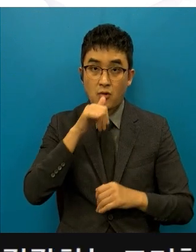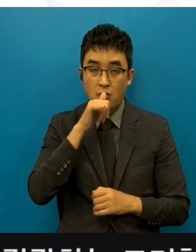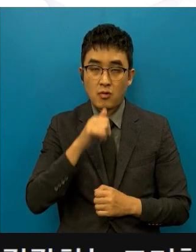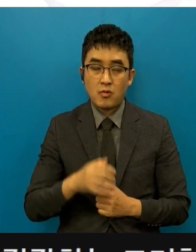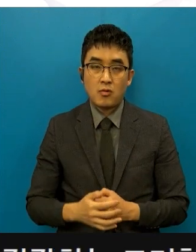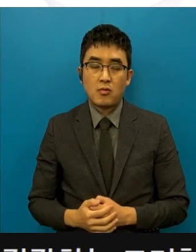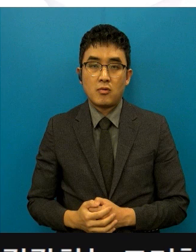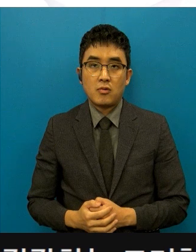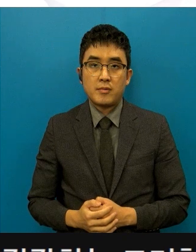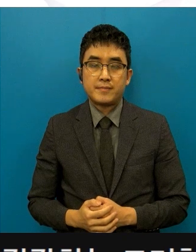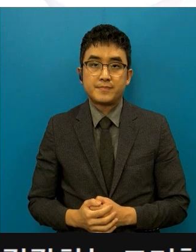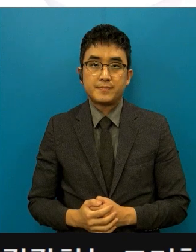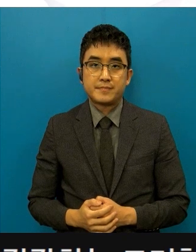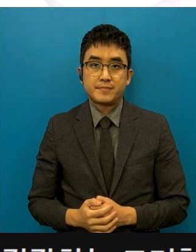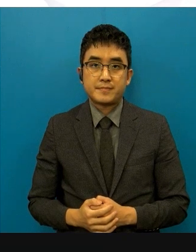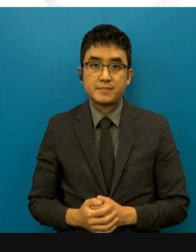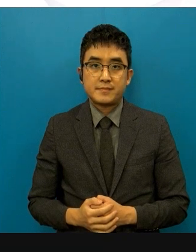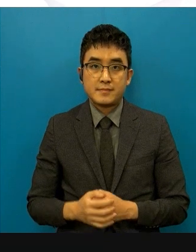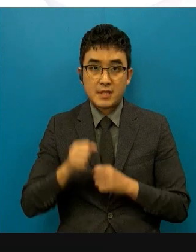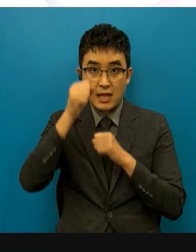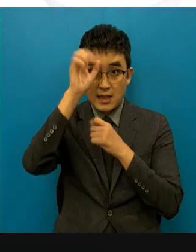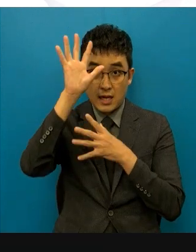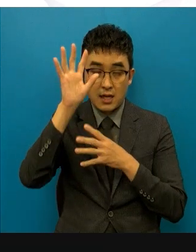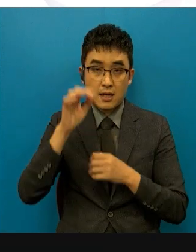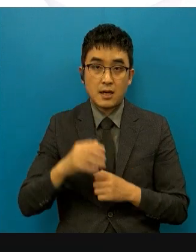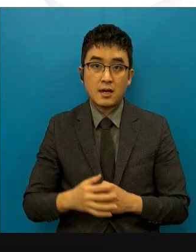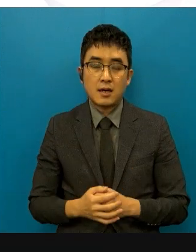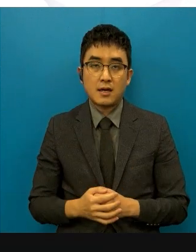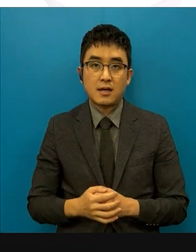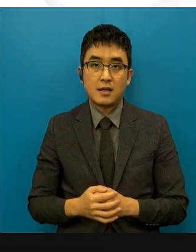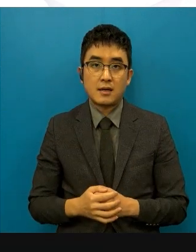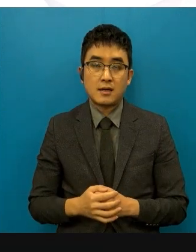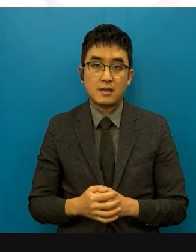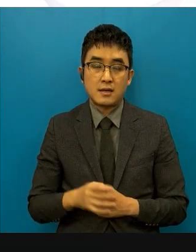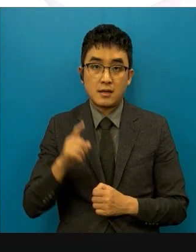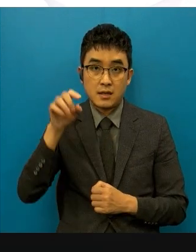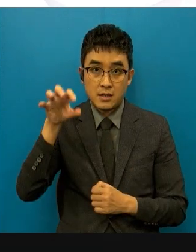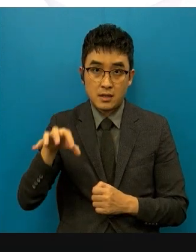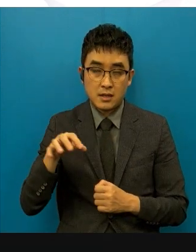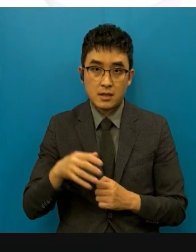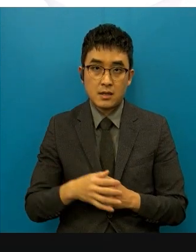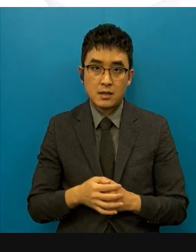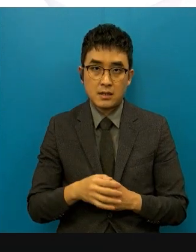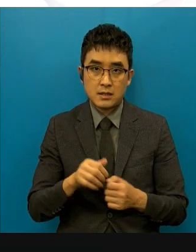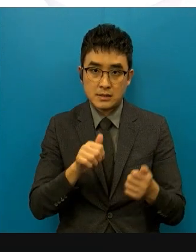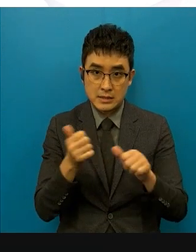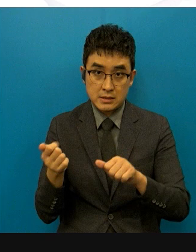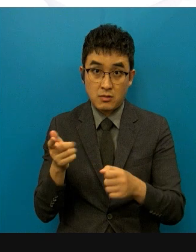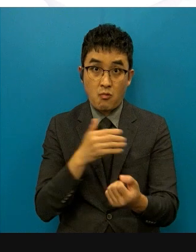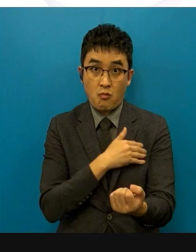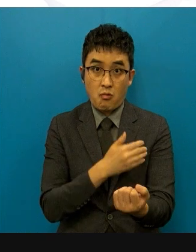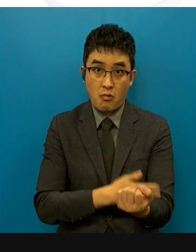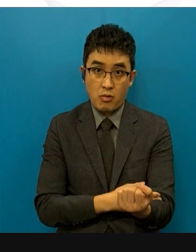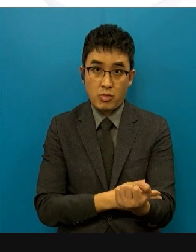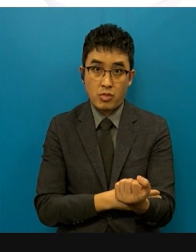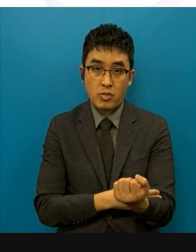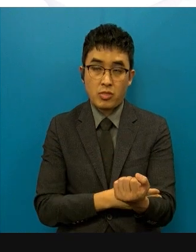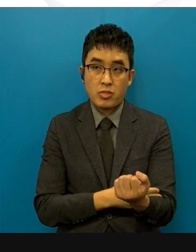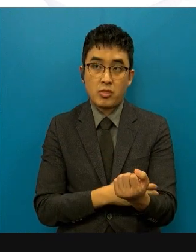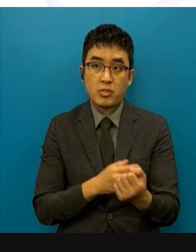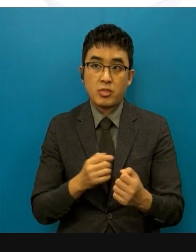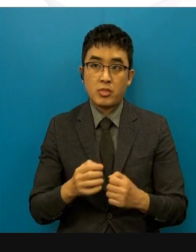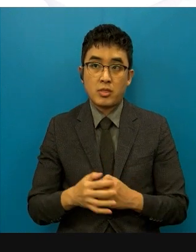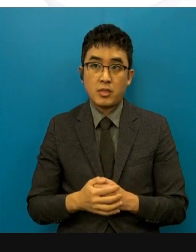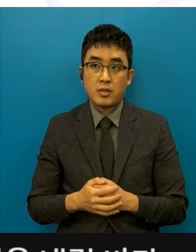decisions on the right to die. Only Austrian parliament has followed this court decision with